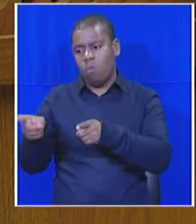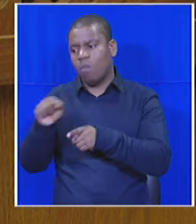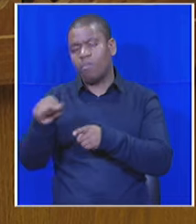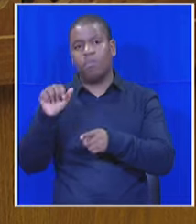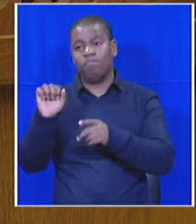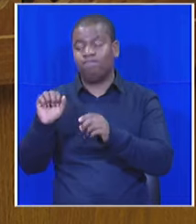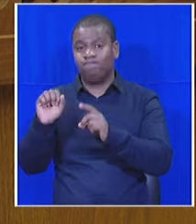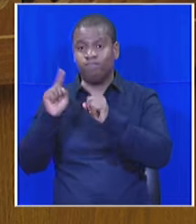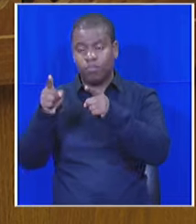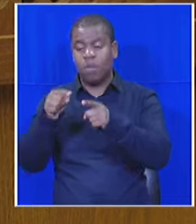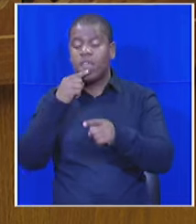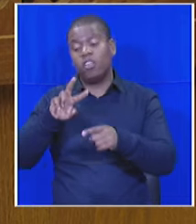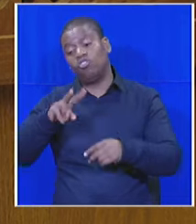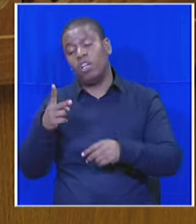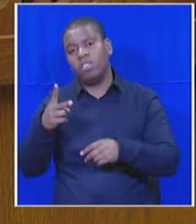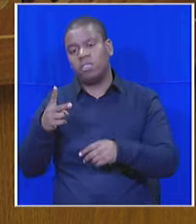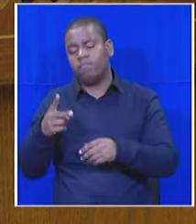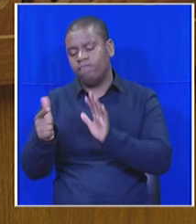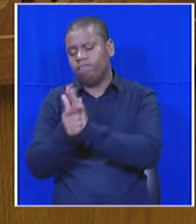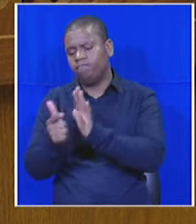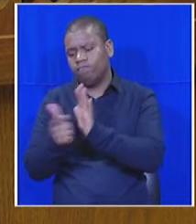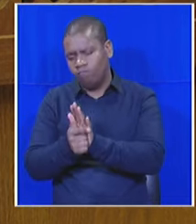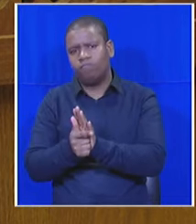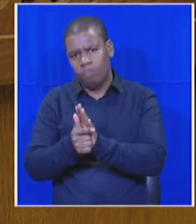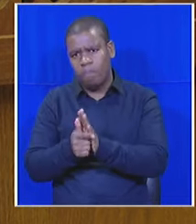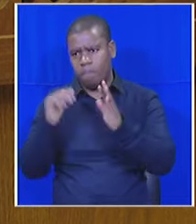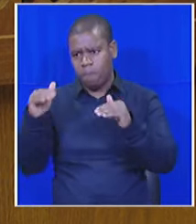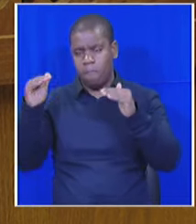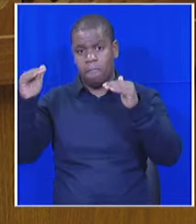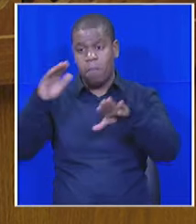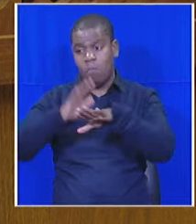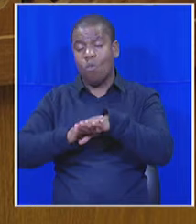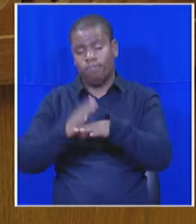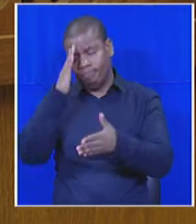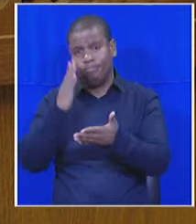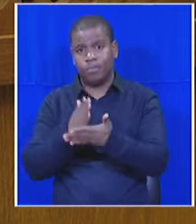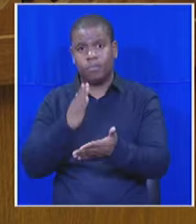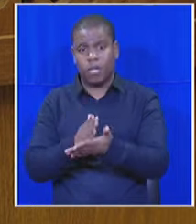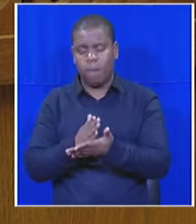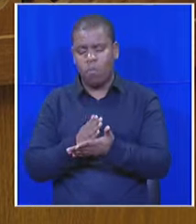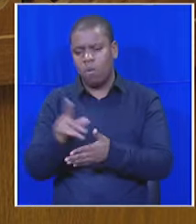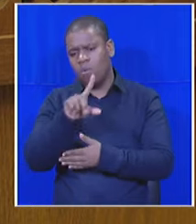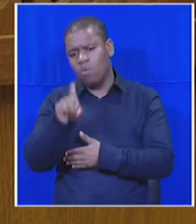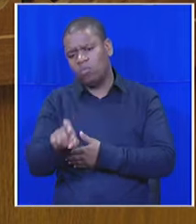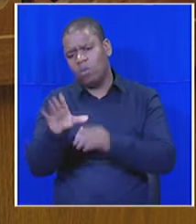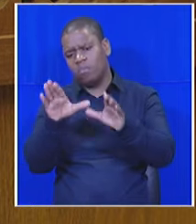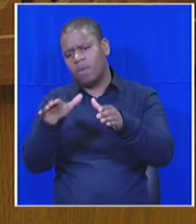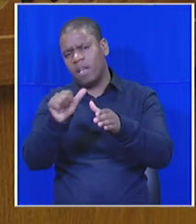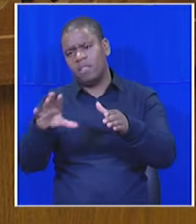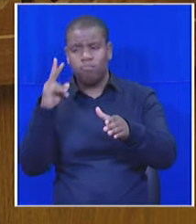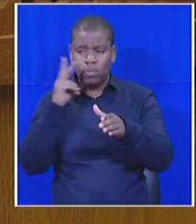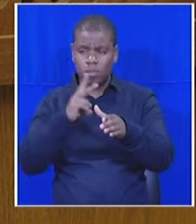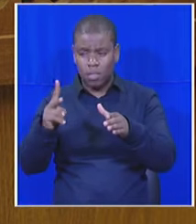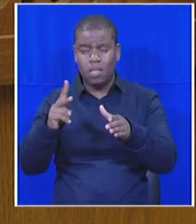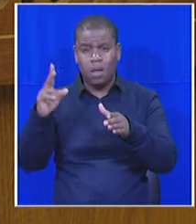to turn around and then question the legitimacy of the judiciary, sharply raises the question whether the ANC really sees the